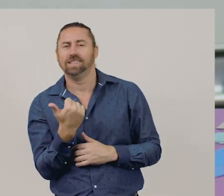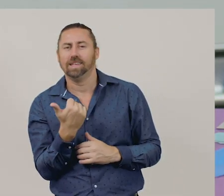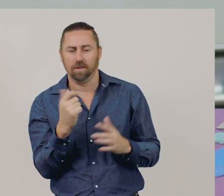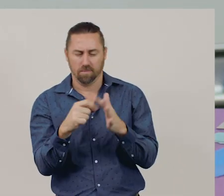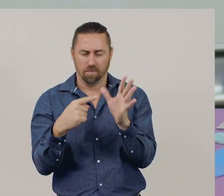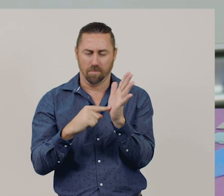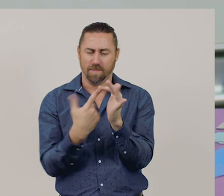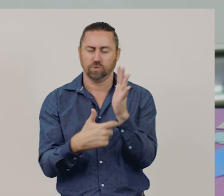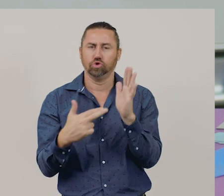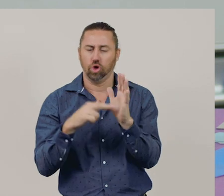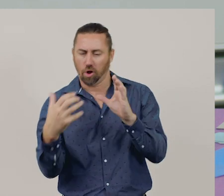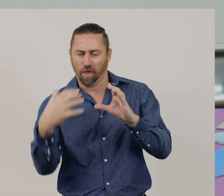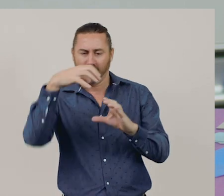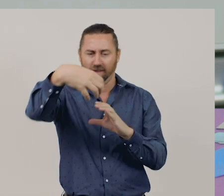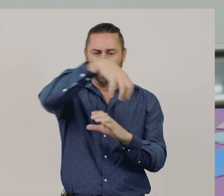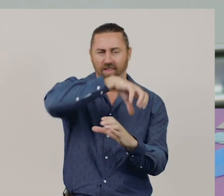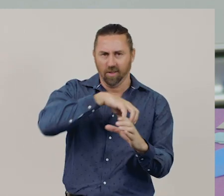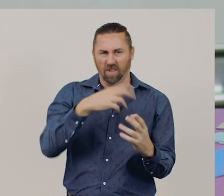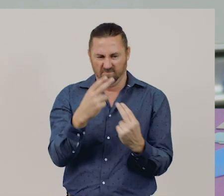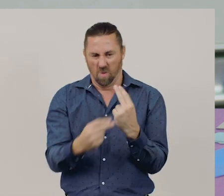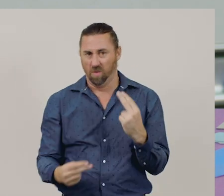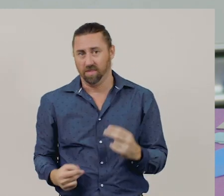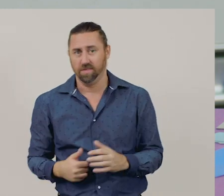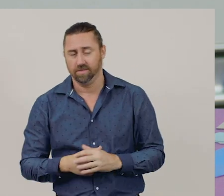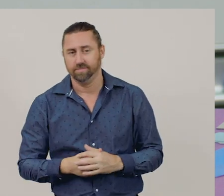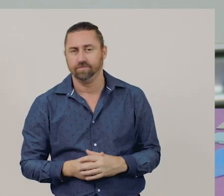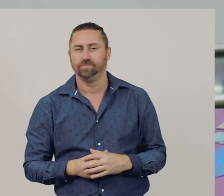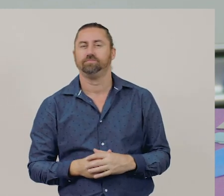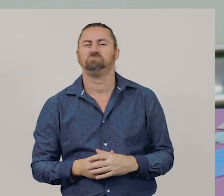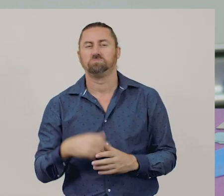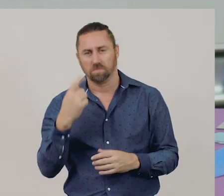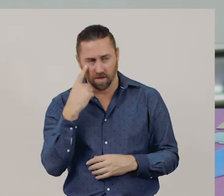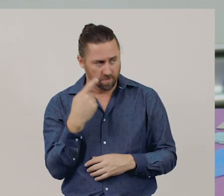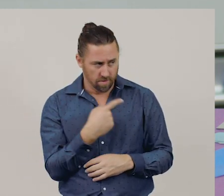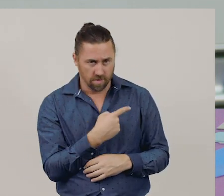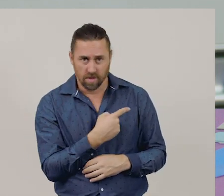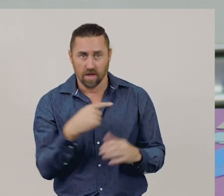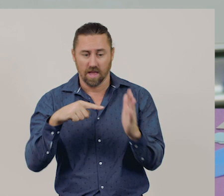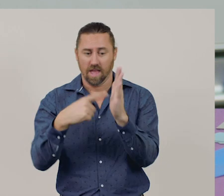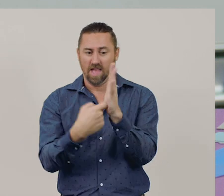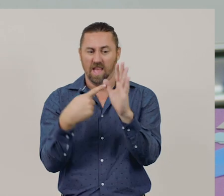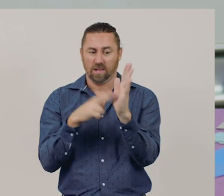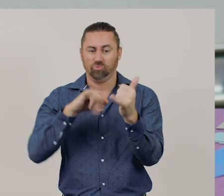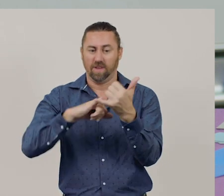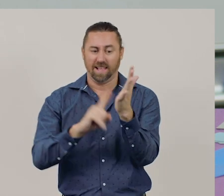the pattern. So it has a combination of both. Let's have a look at translational symmetry.